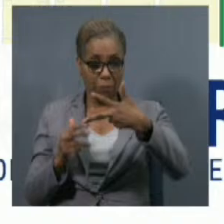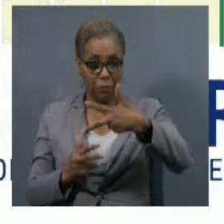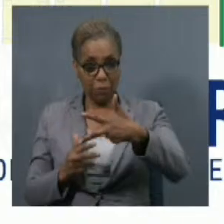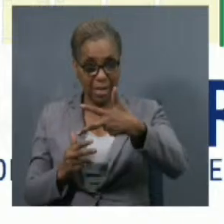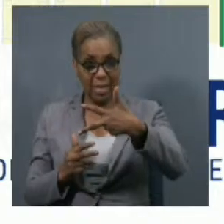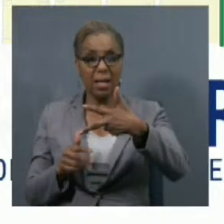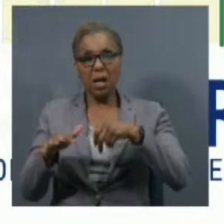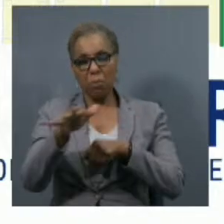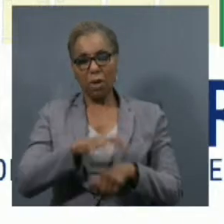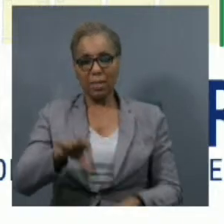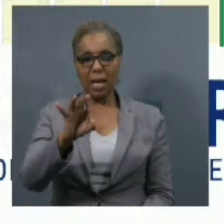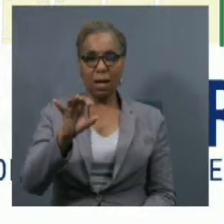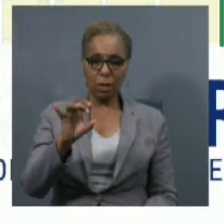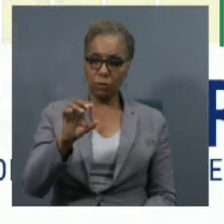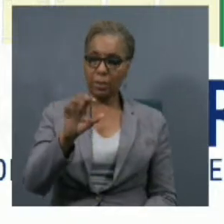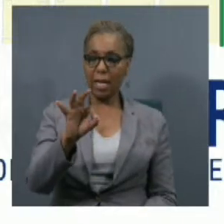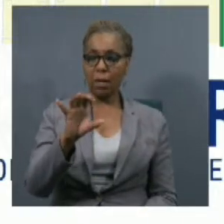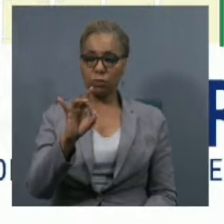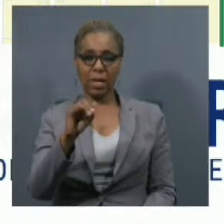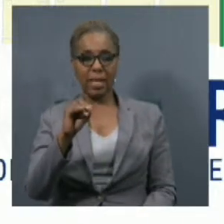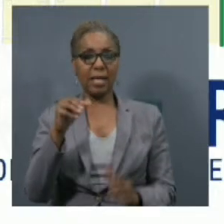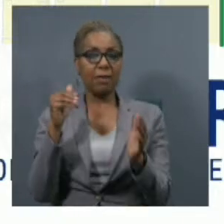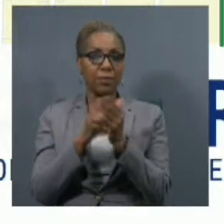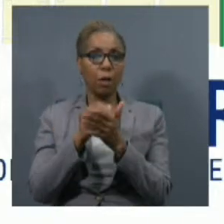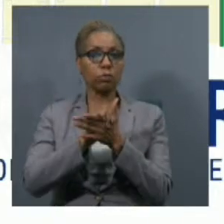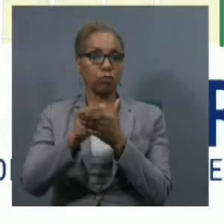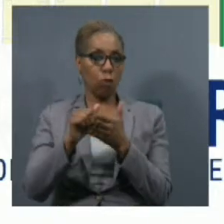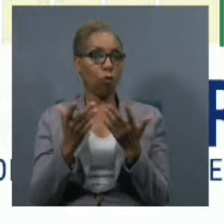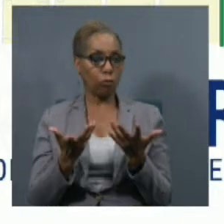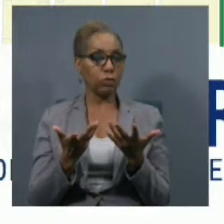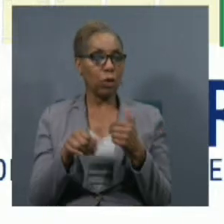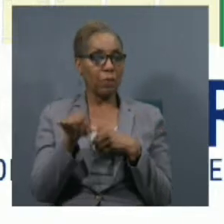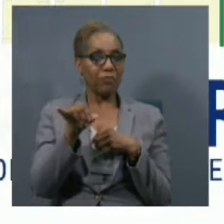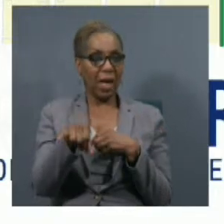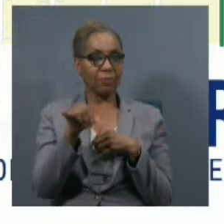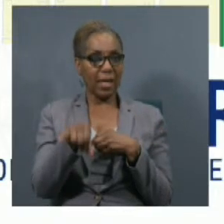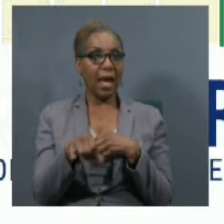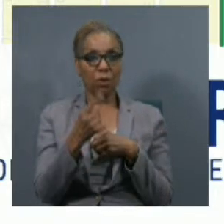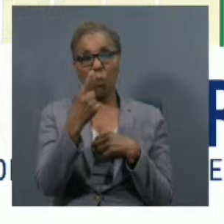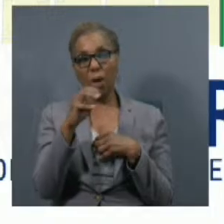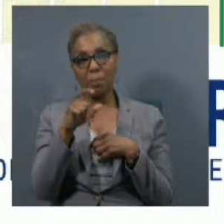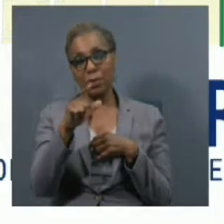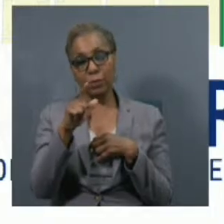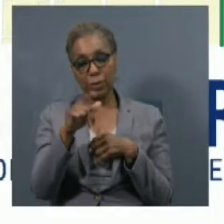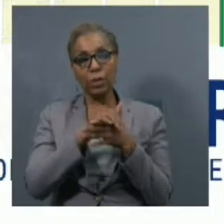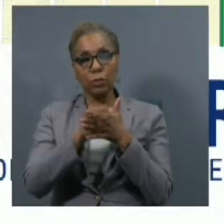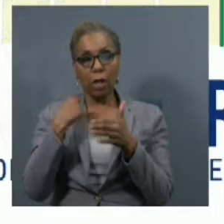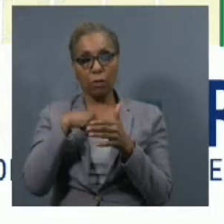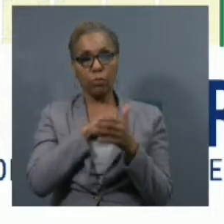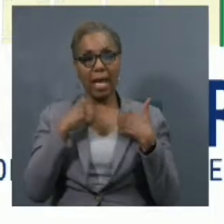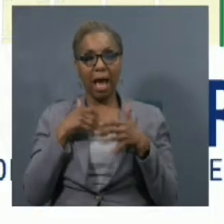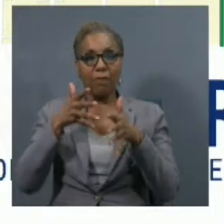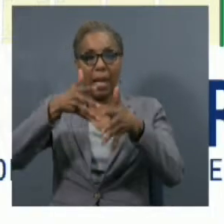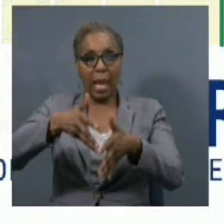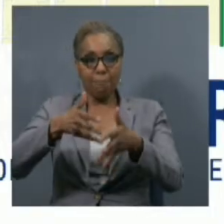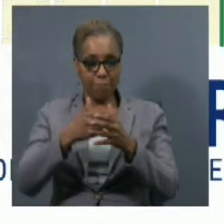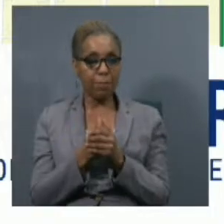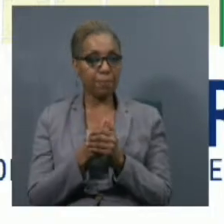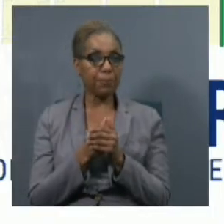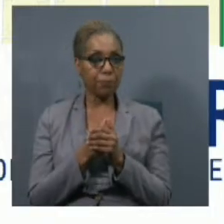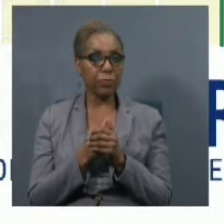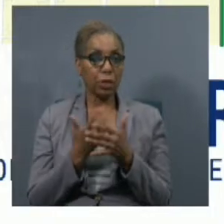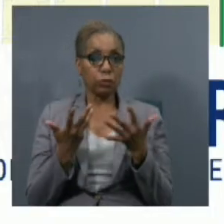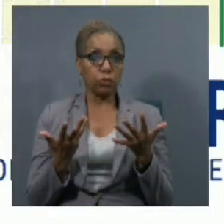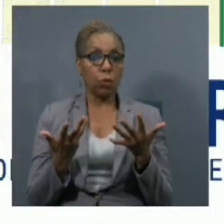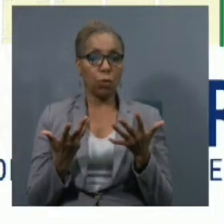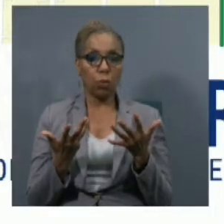approximately $980,000. So that's the $1 million that we have left over. So